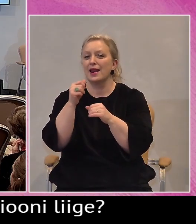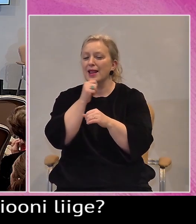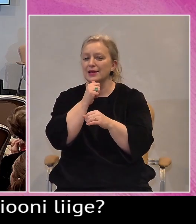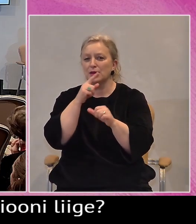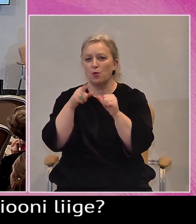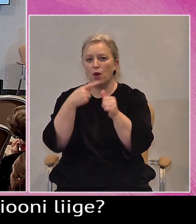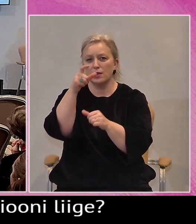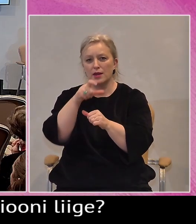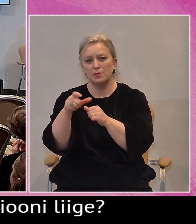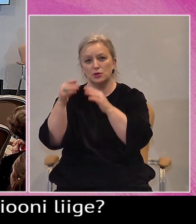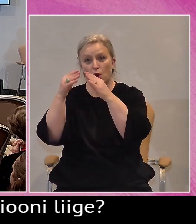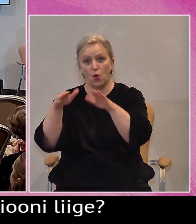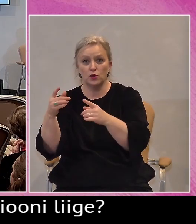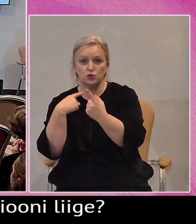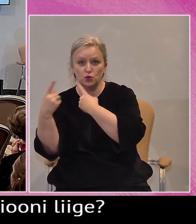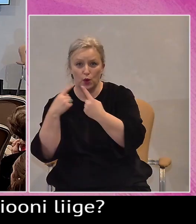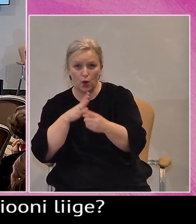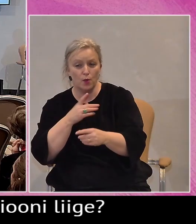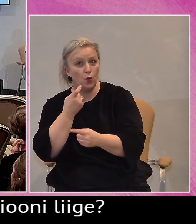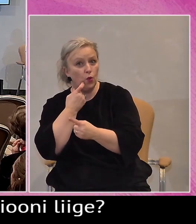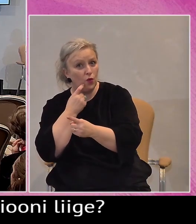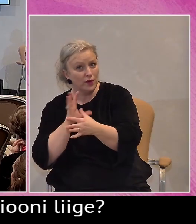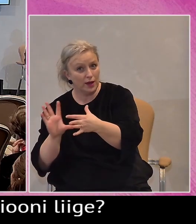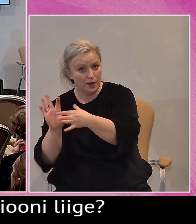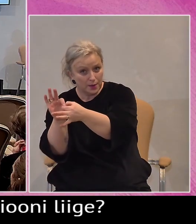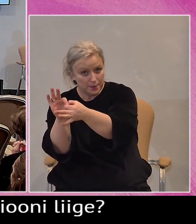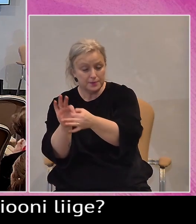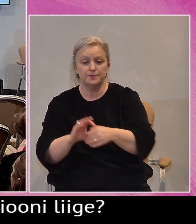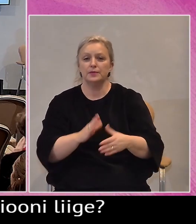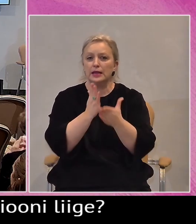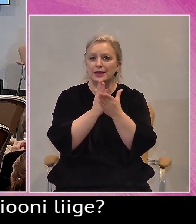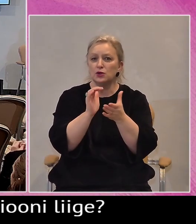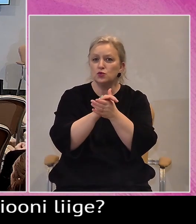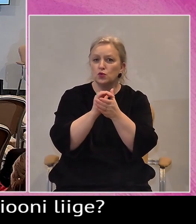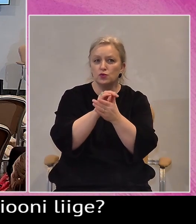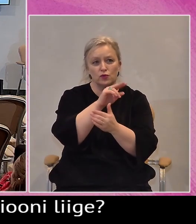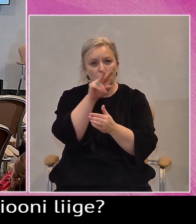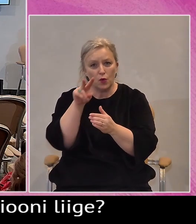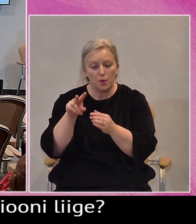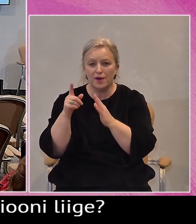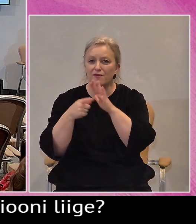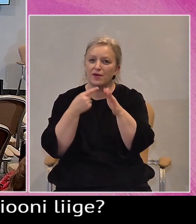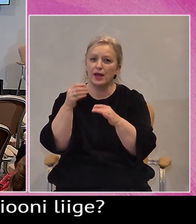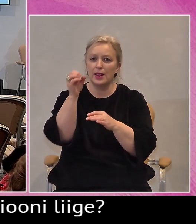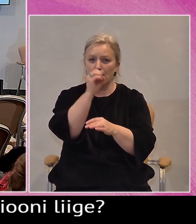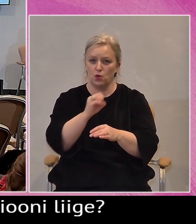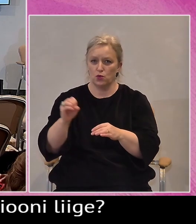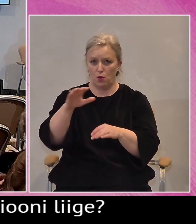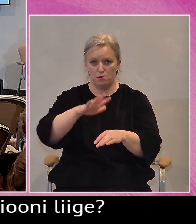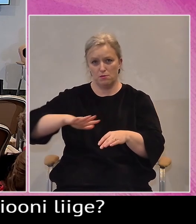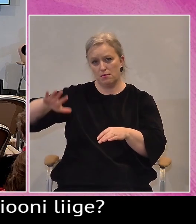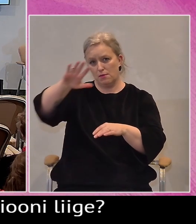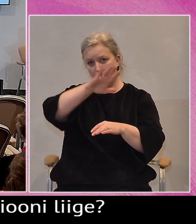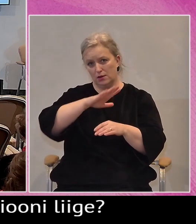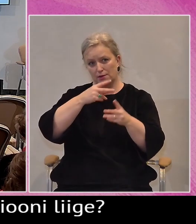Yes, we have spoken about EURORDIS. We have also discussed matters with the